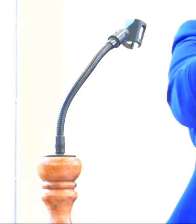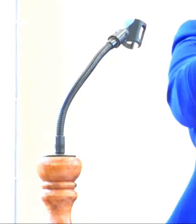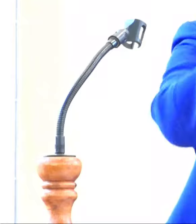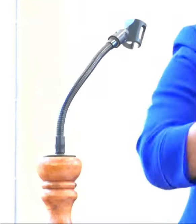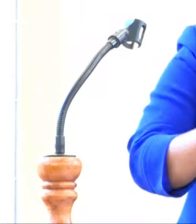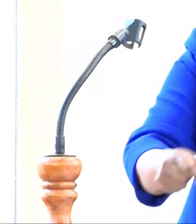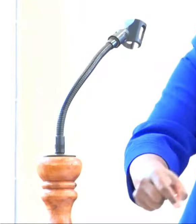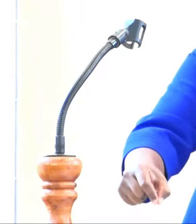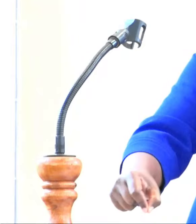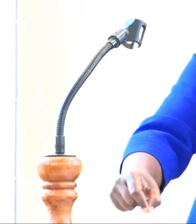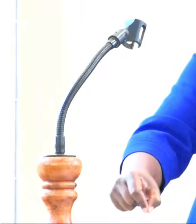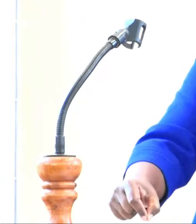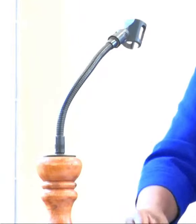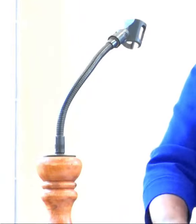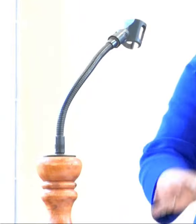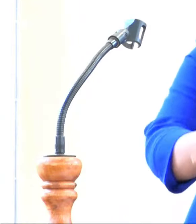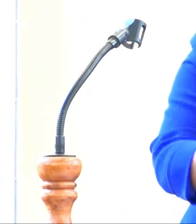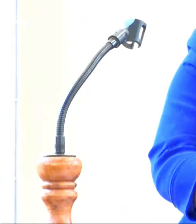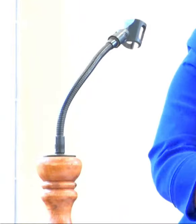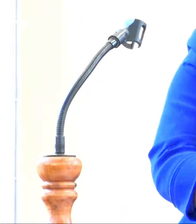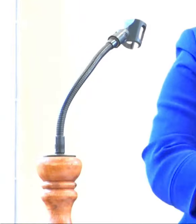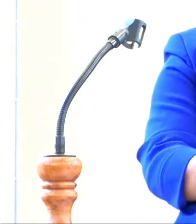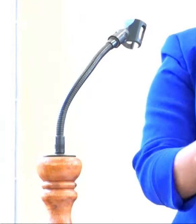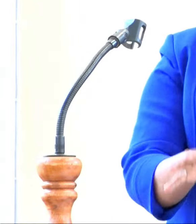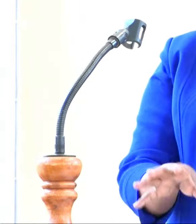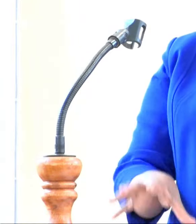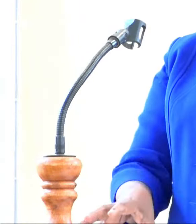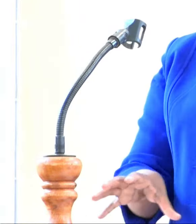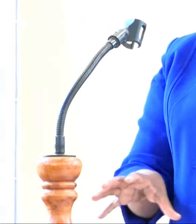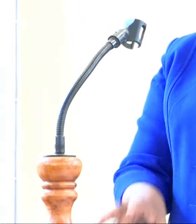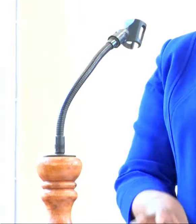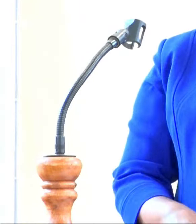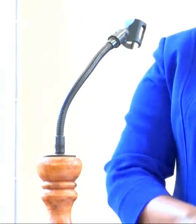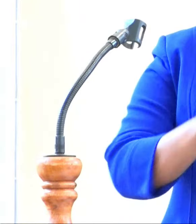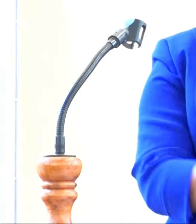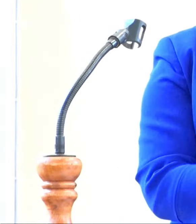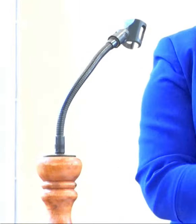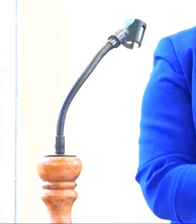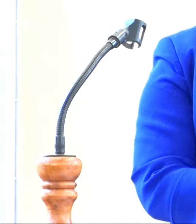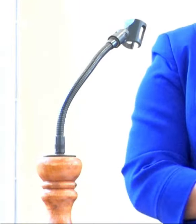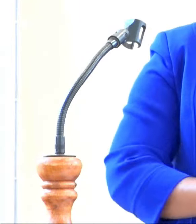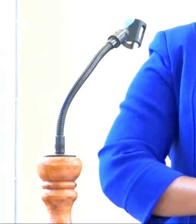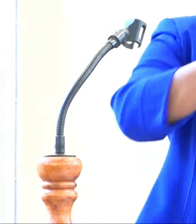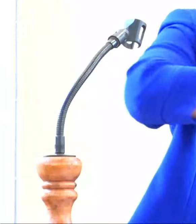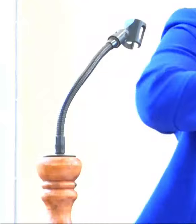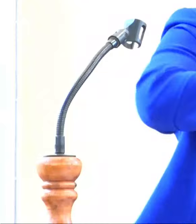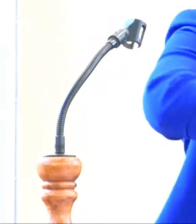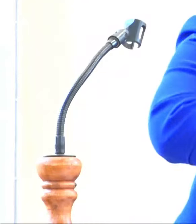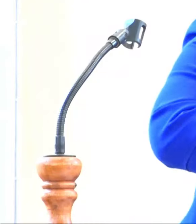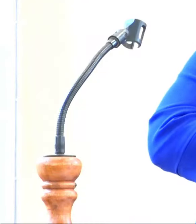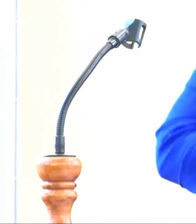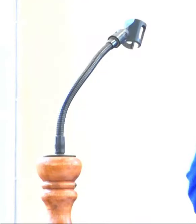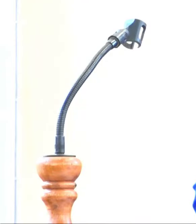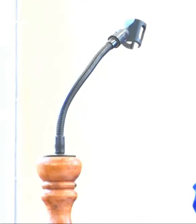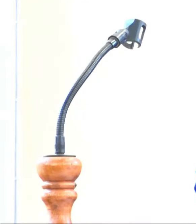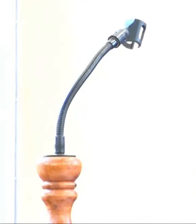was very confident in those words. And even as Paul was talking about them, he was very confident that it is no